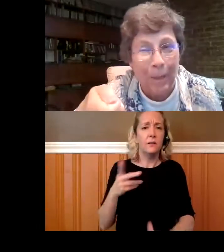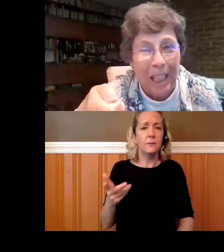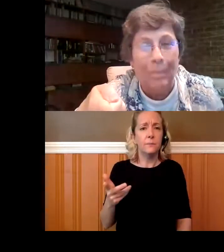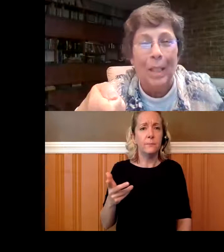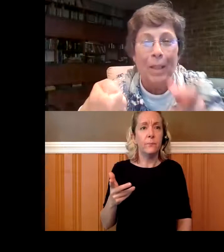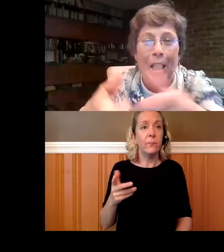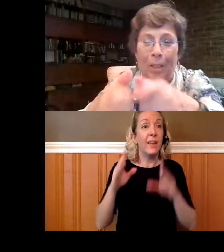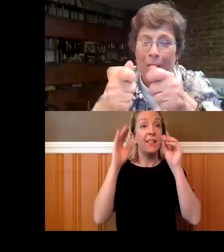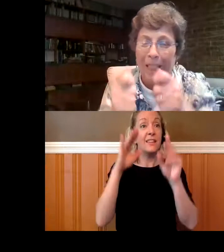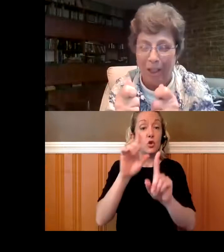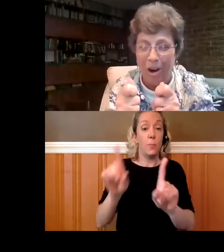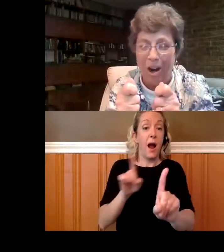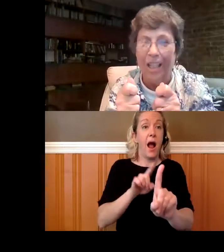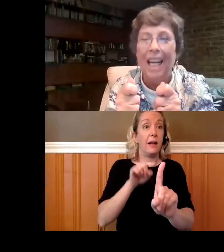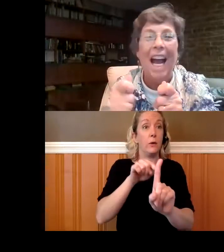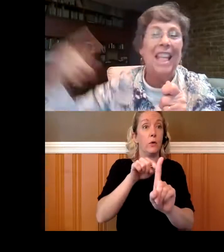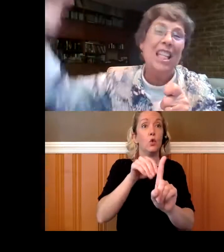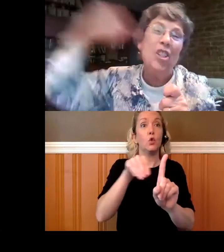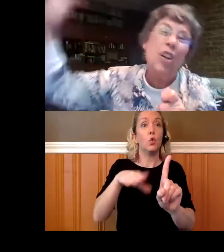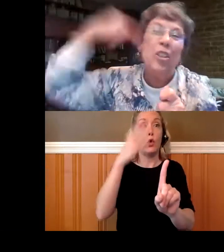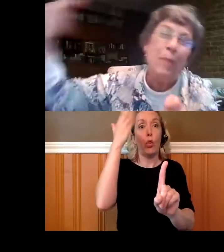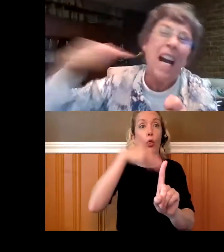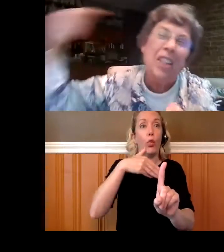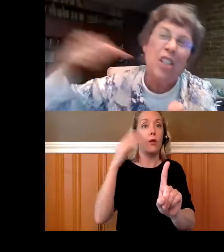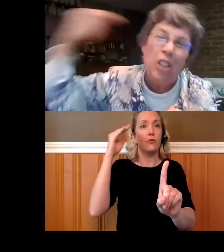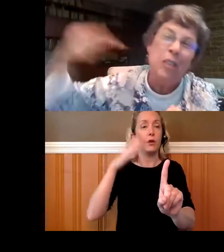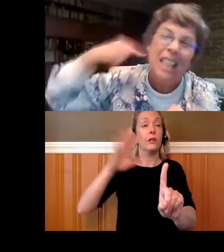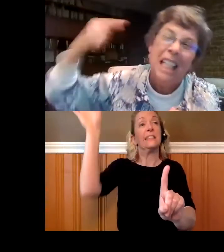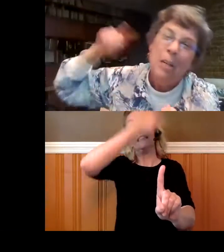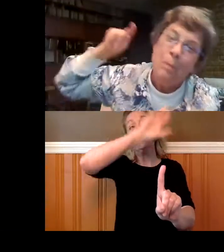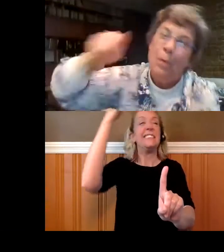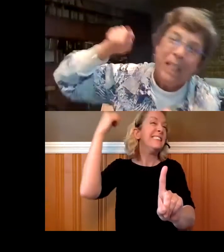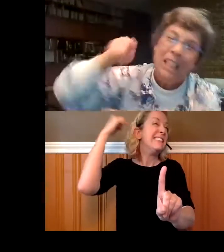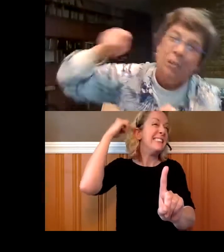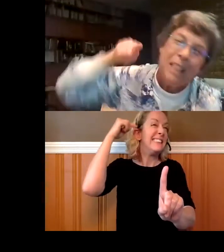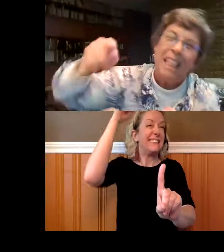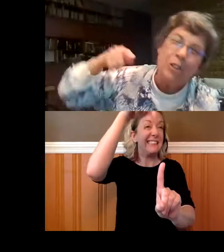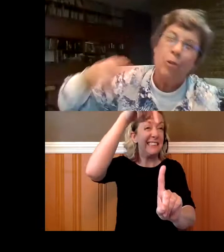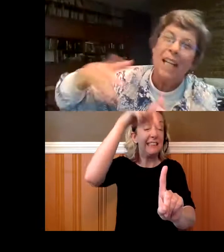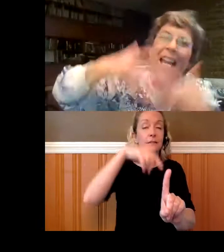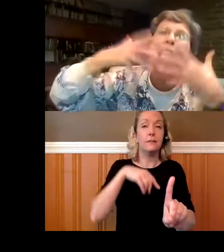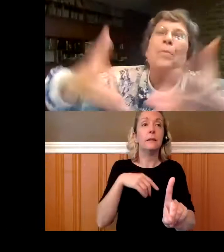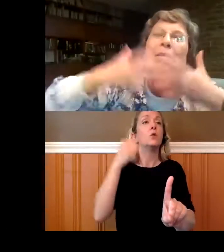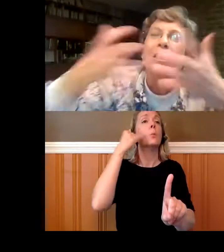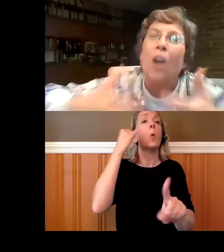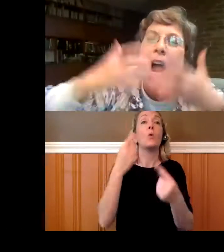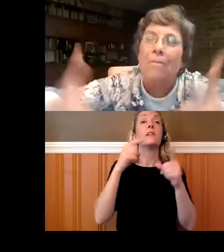the student, pointing to his ear, trying to help the cop figure out what to do. If that had worked,